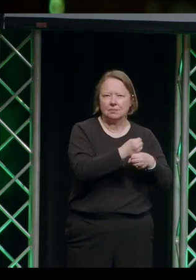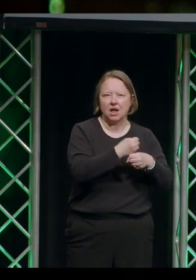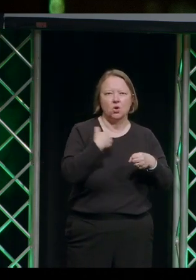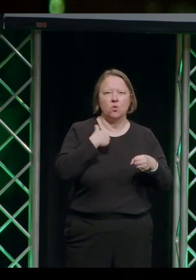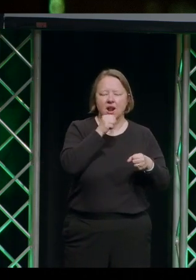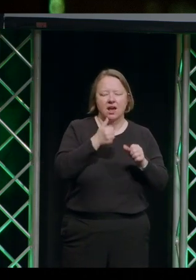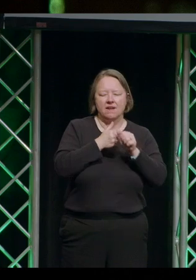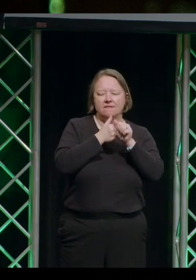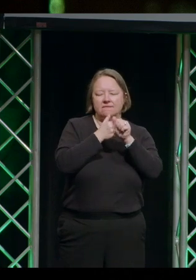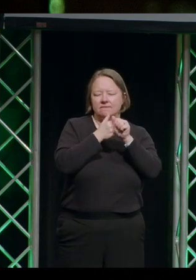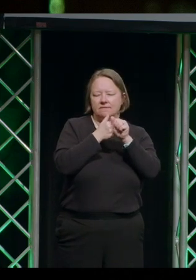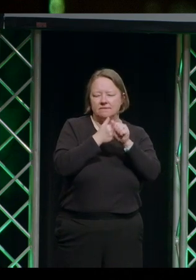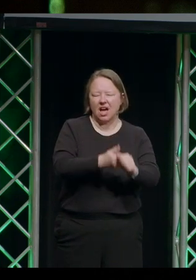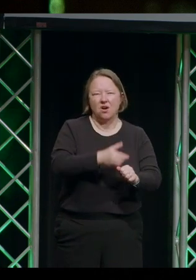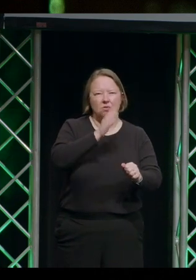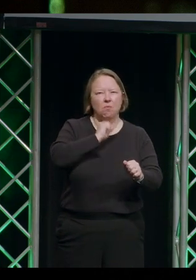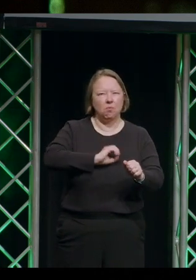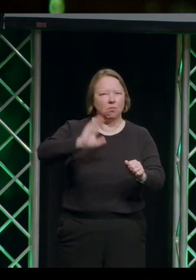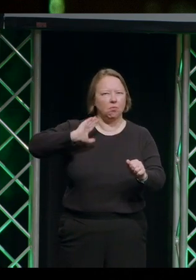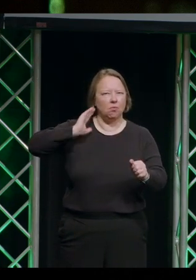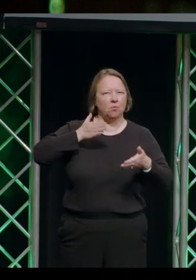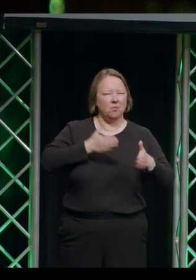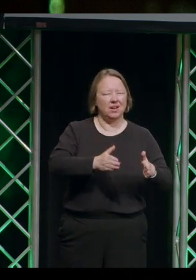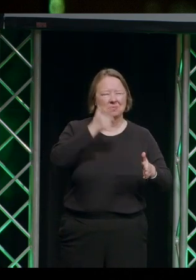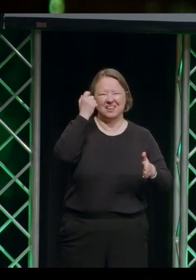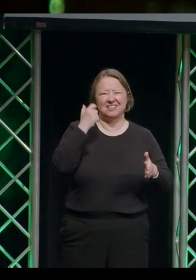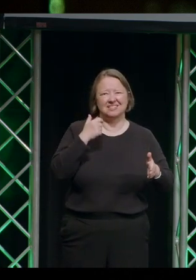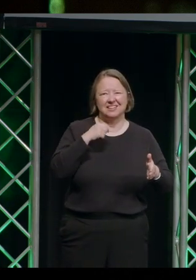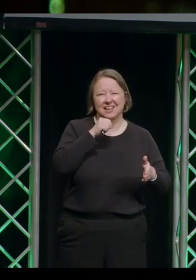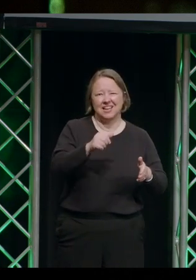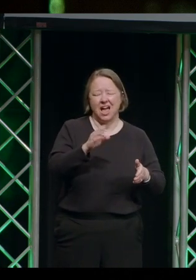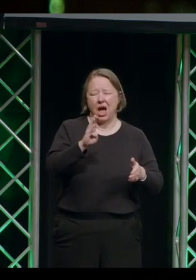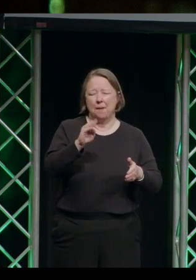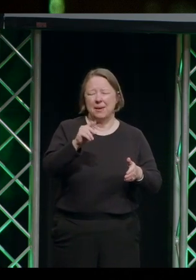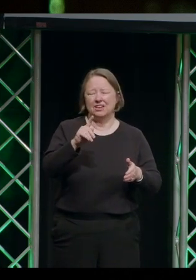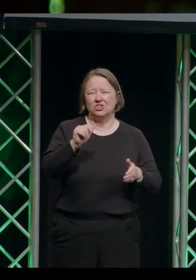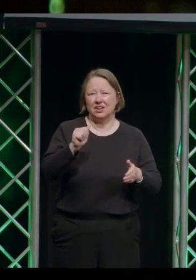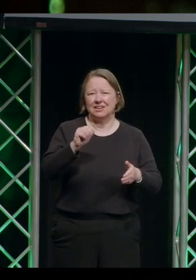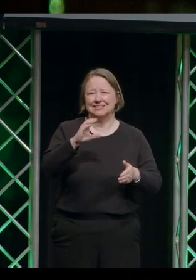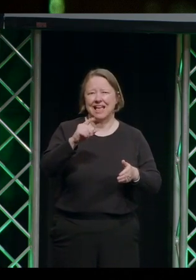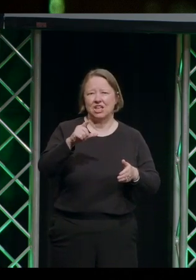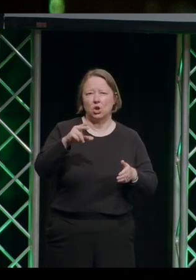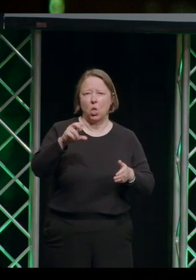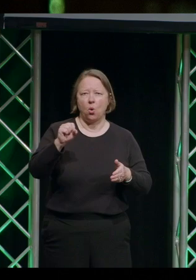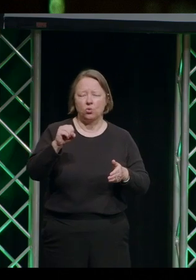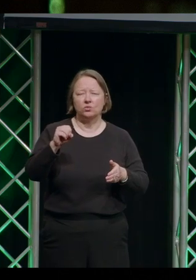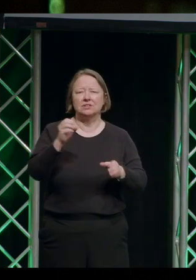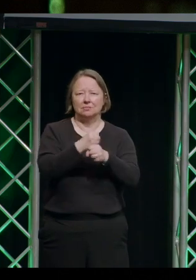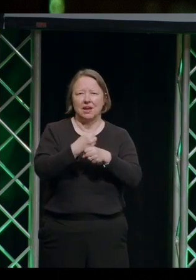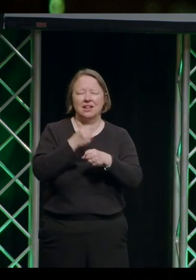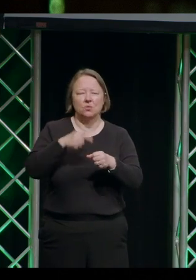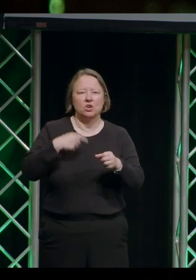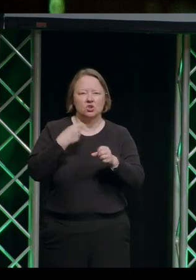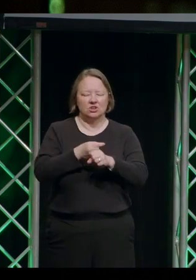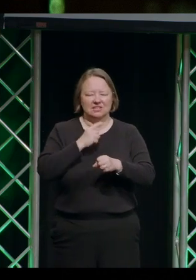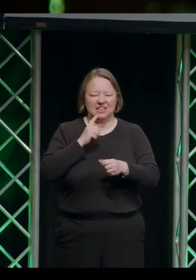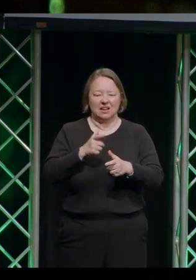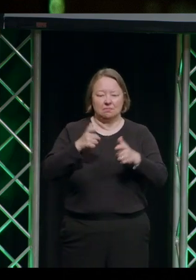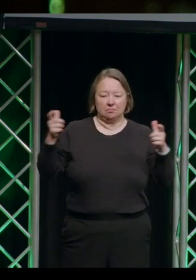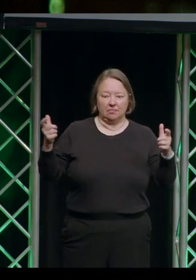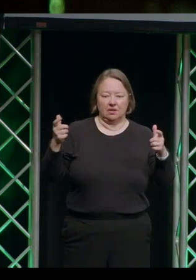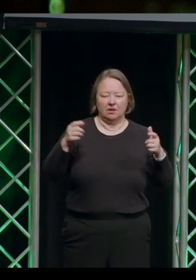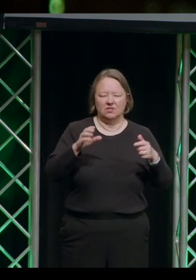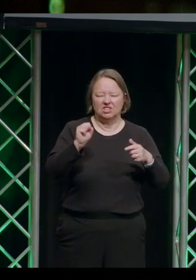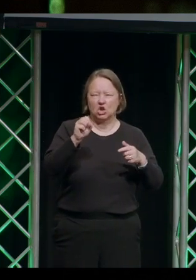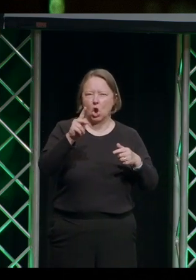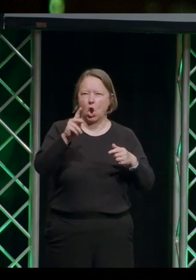following the injection mold method, because that's just not how bacterial cellulose is produced. We produce the base wet material. It's like a big slab of SCOBY, if you've